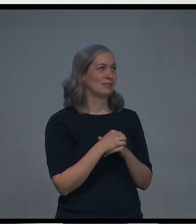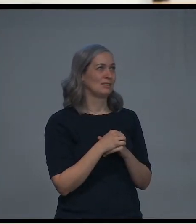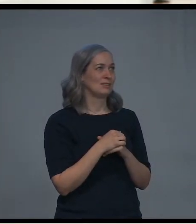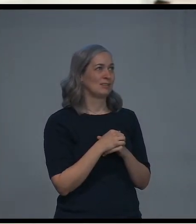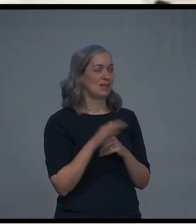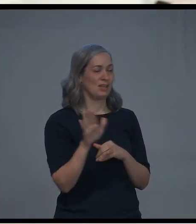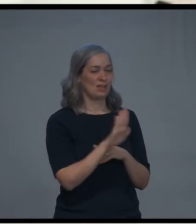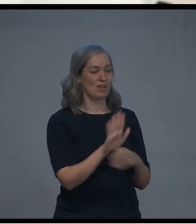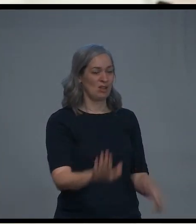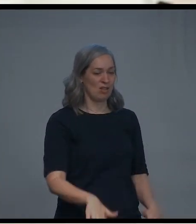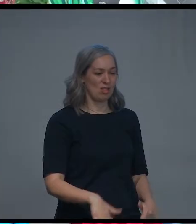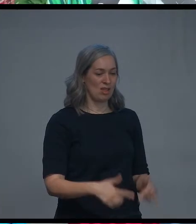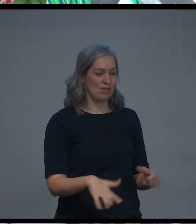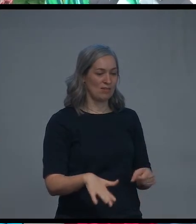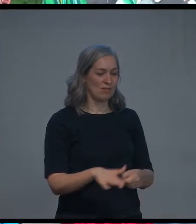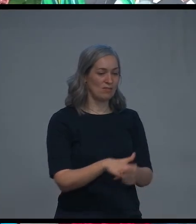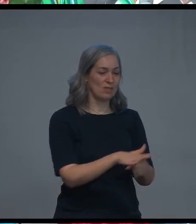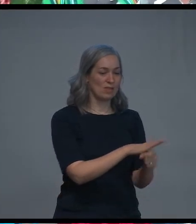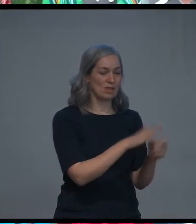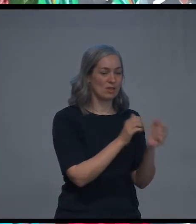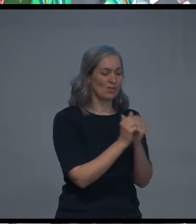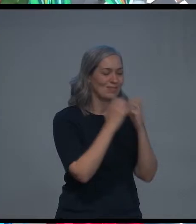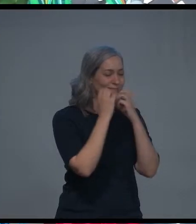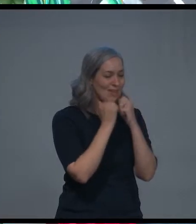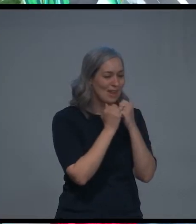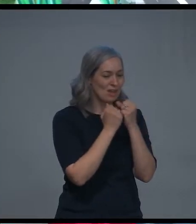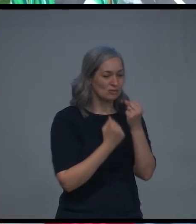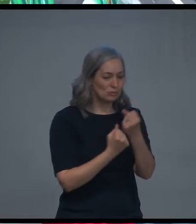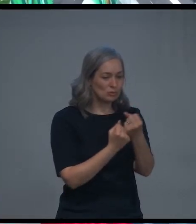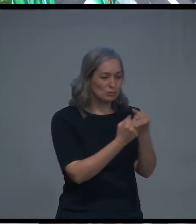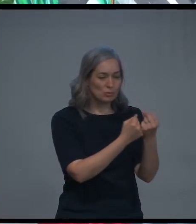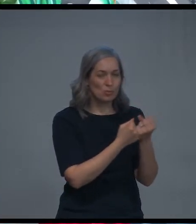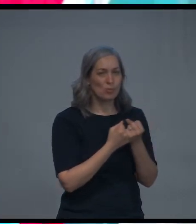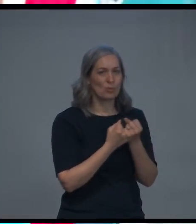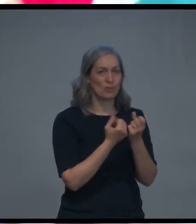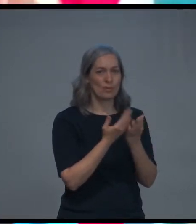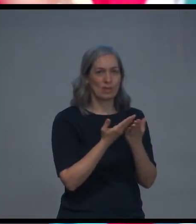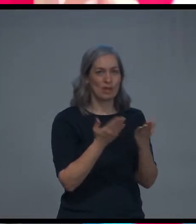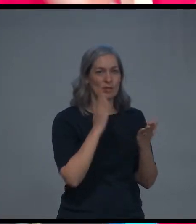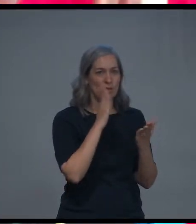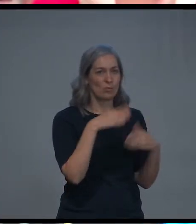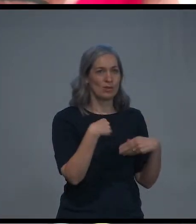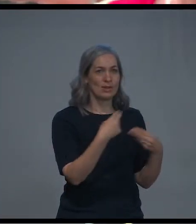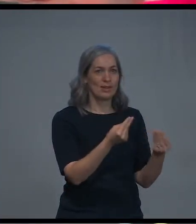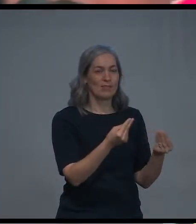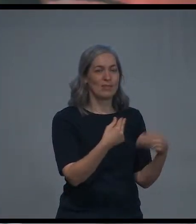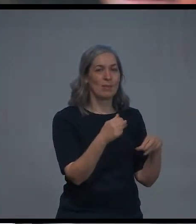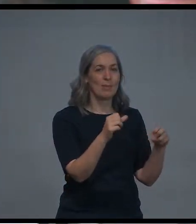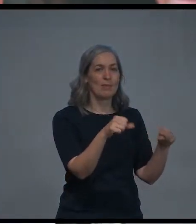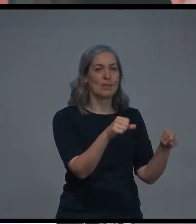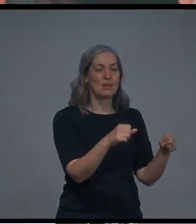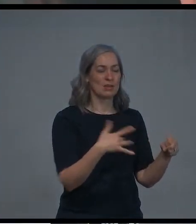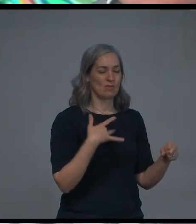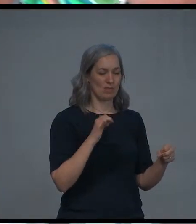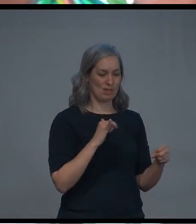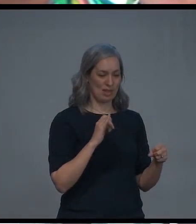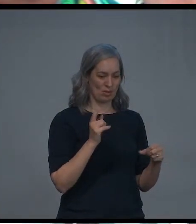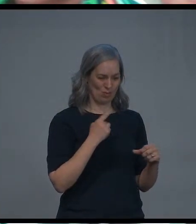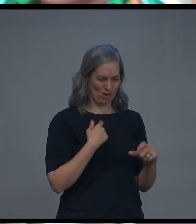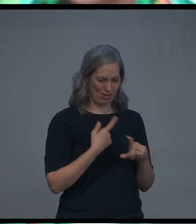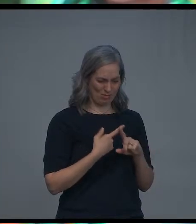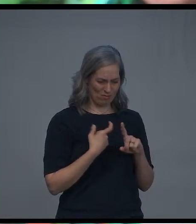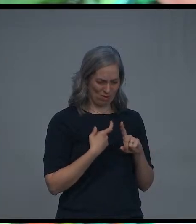filling their lives with care and affirmation and things that would enable them to feel like where they came from.